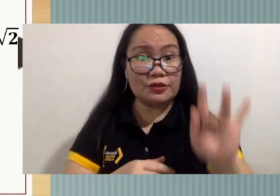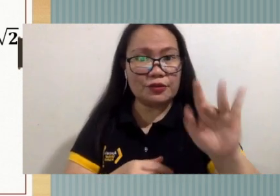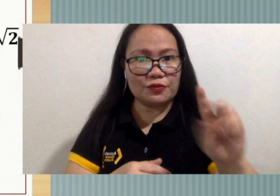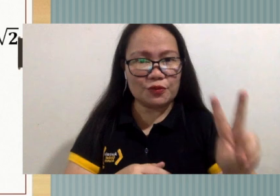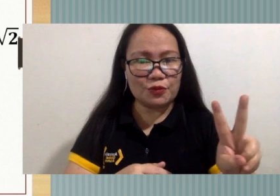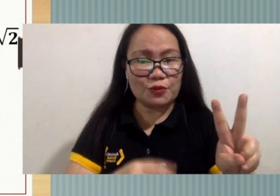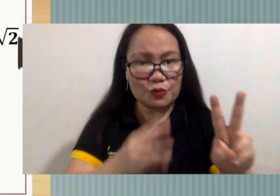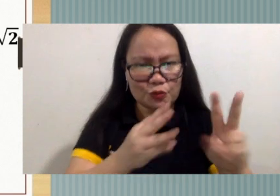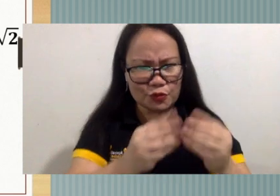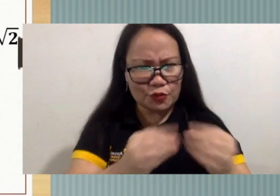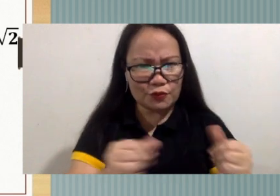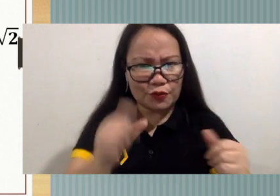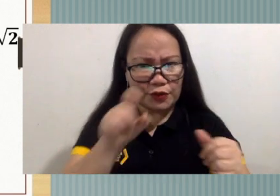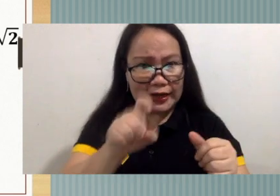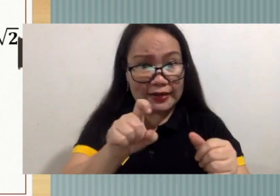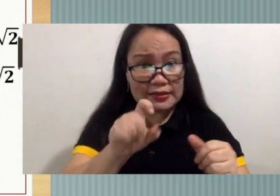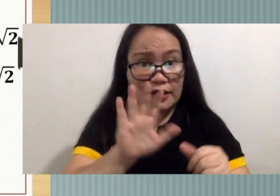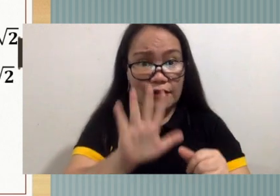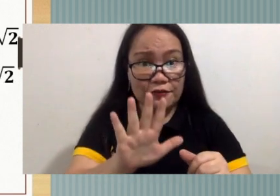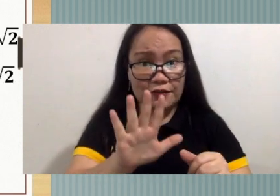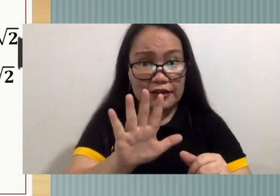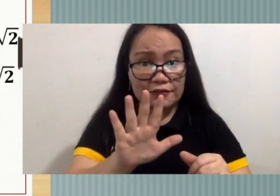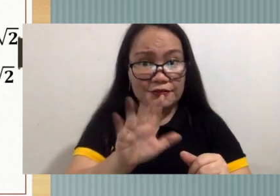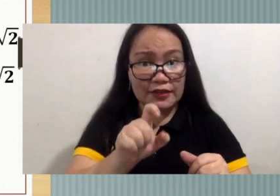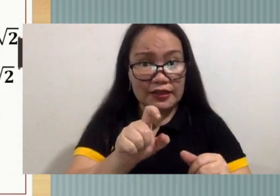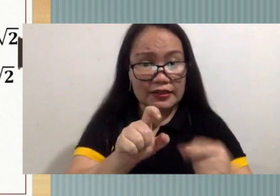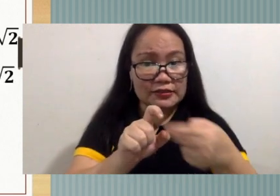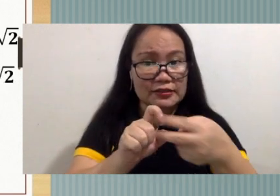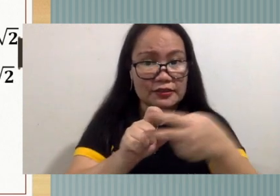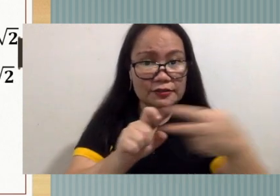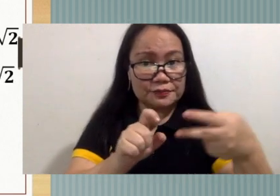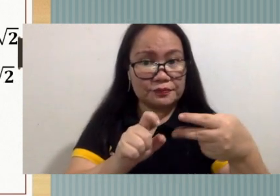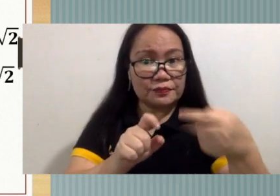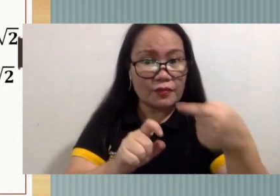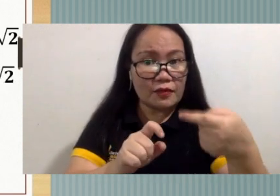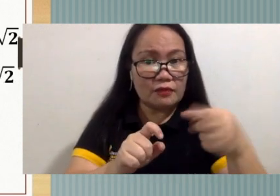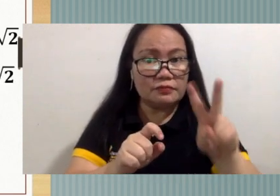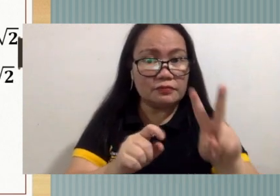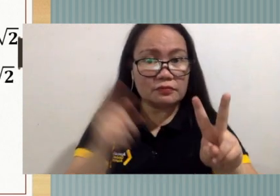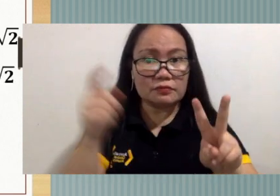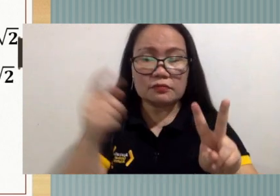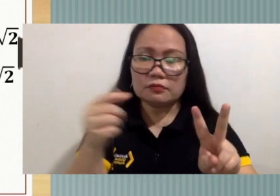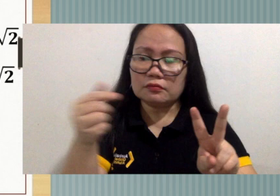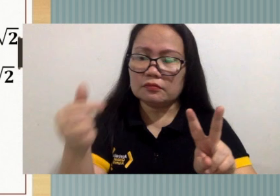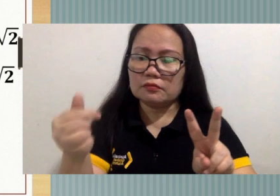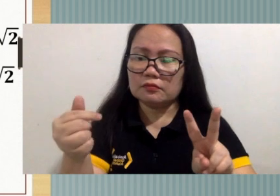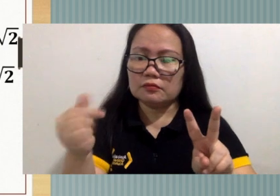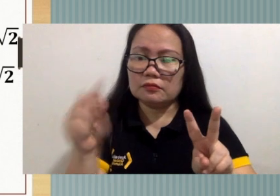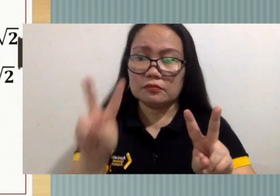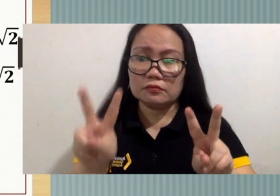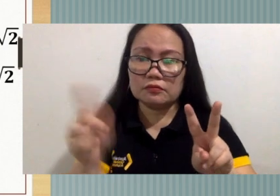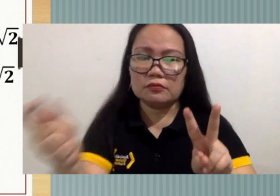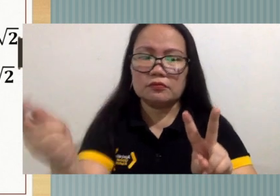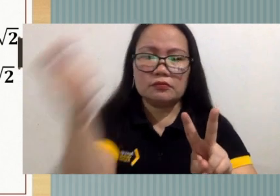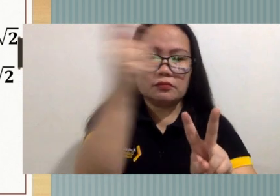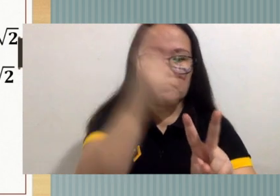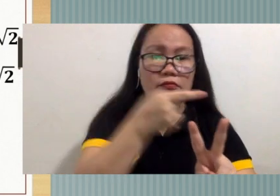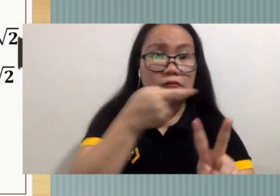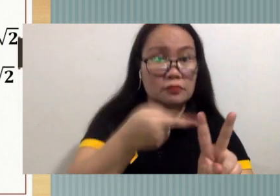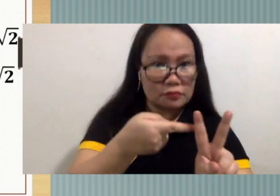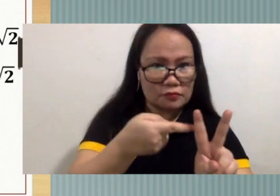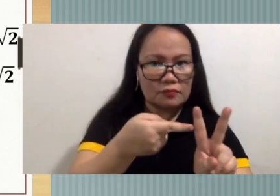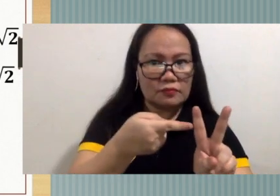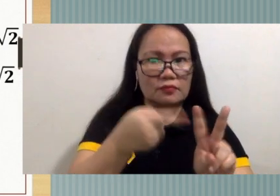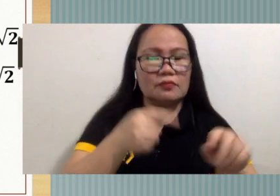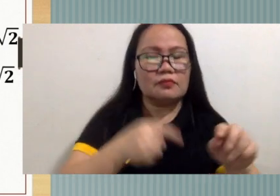root of 2. Solve for x, we have 5x is equal to negative 2. Lipat natin si positive 2. That